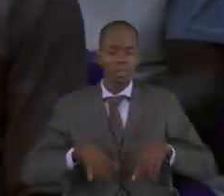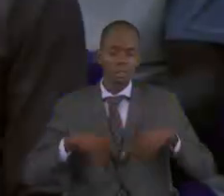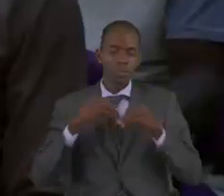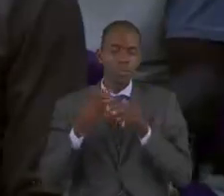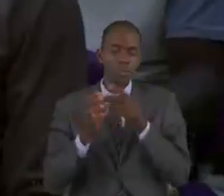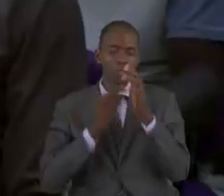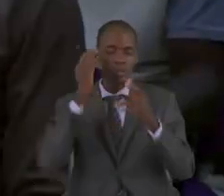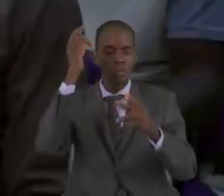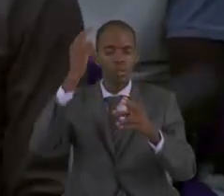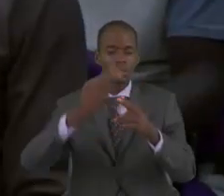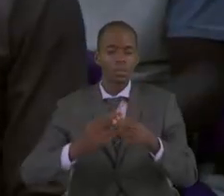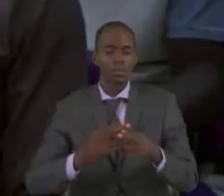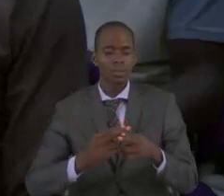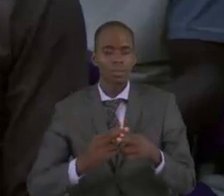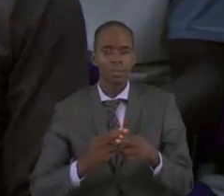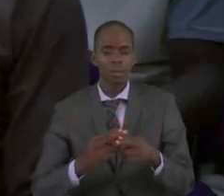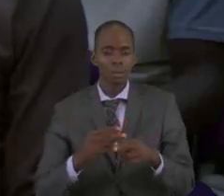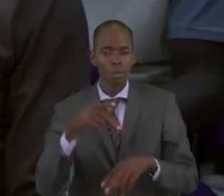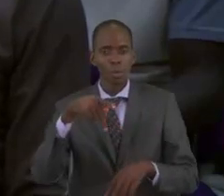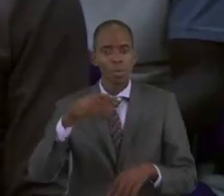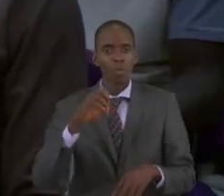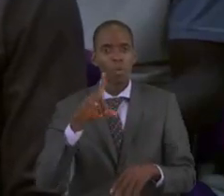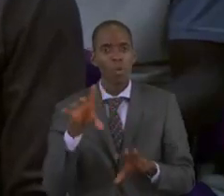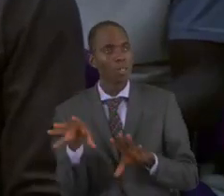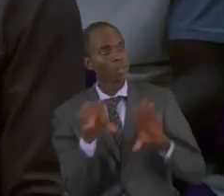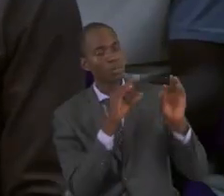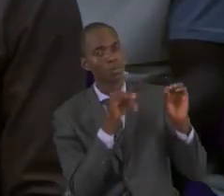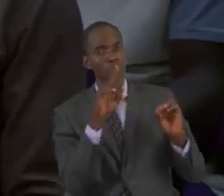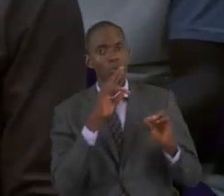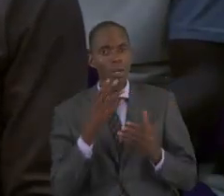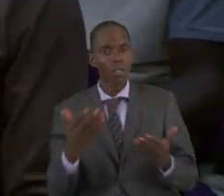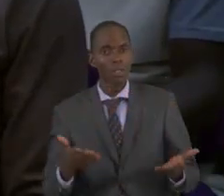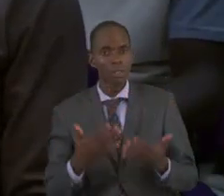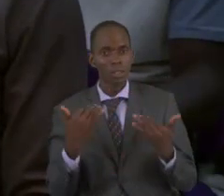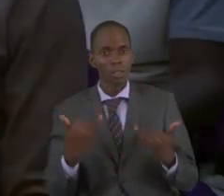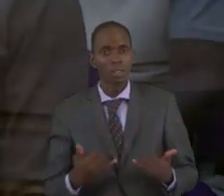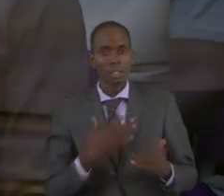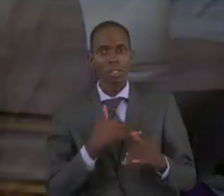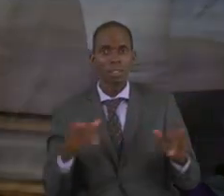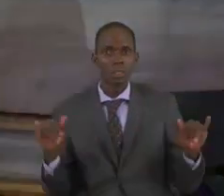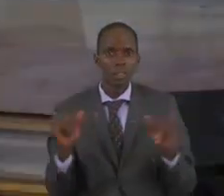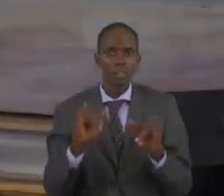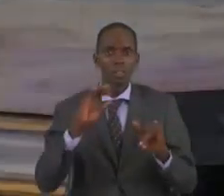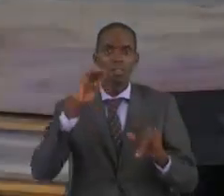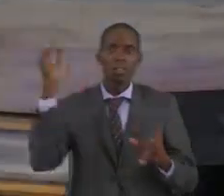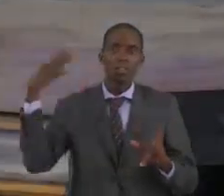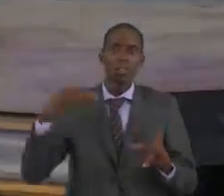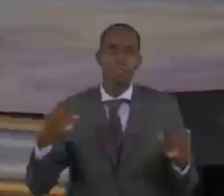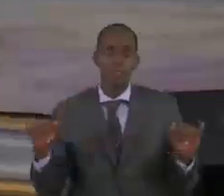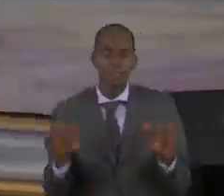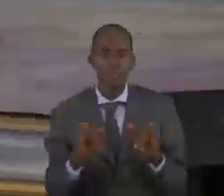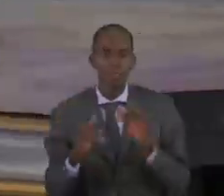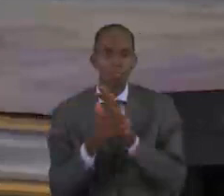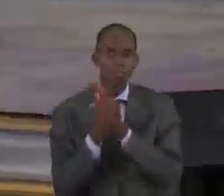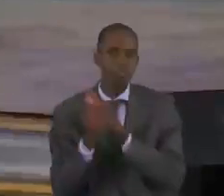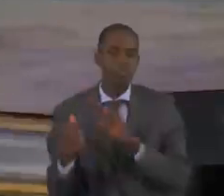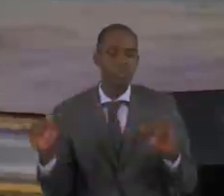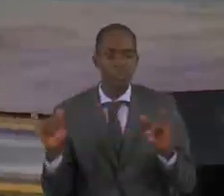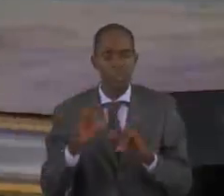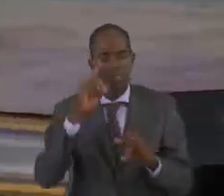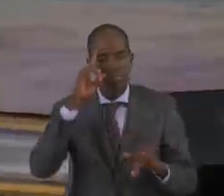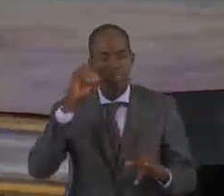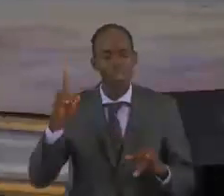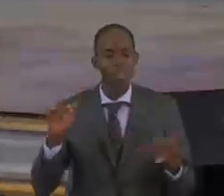name. Paul is gone. You are the one here today. And the same grace, the same skill, the same strength, the